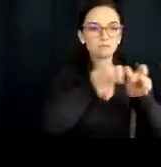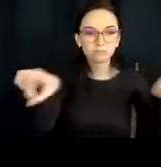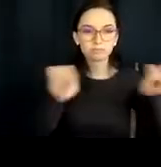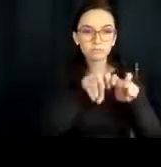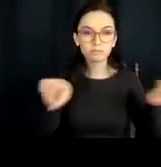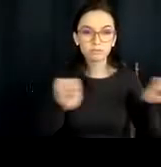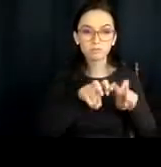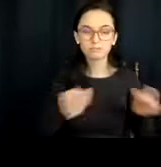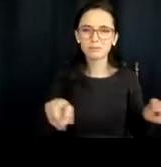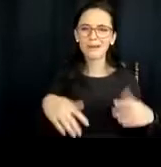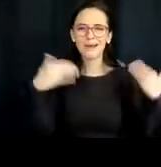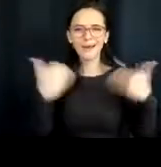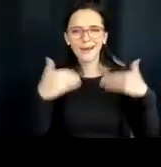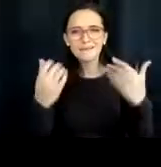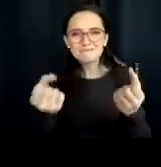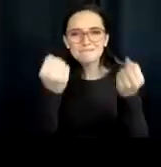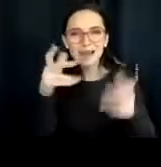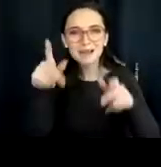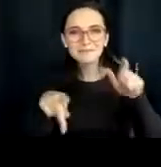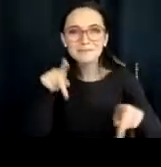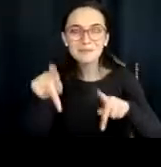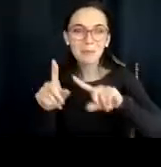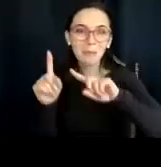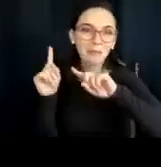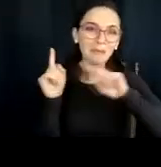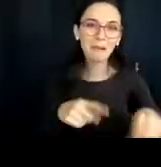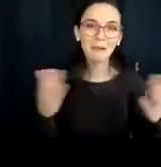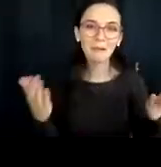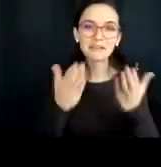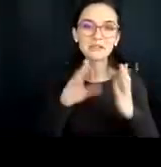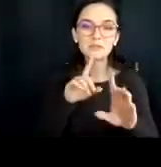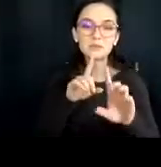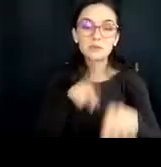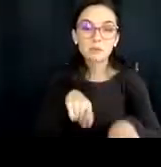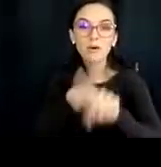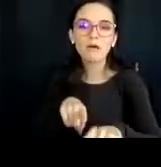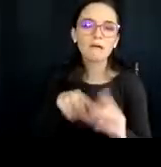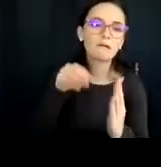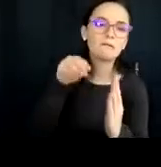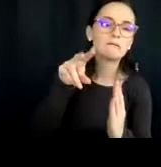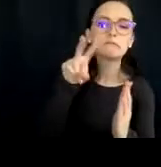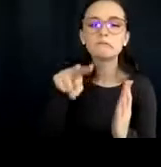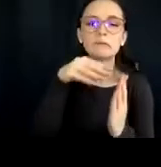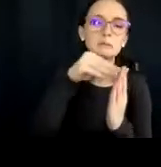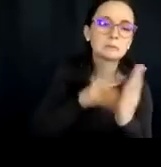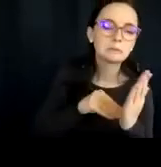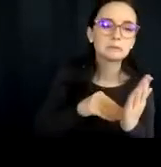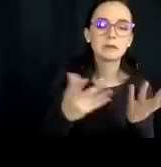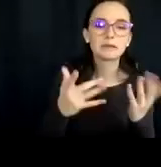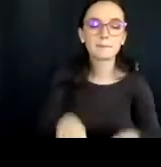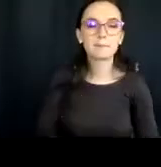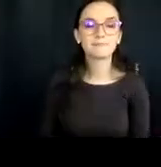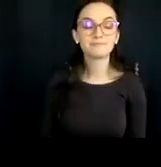that cover the Ducks. So is this where, like, if, because I listen often on the radio to the